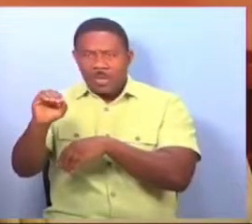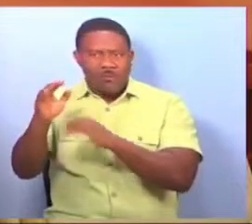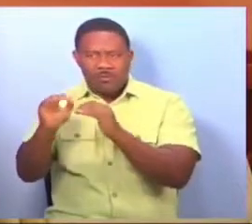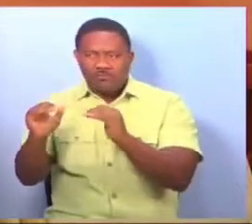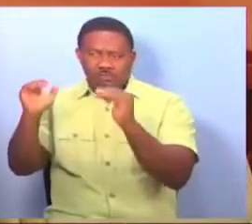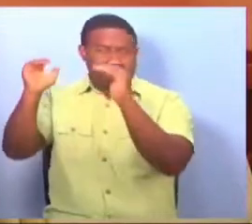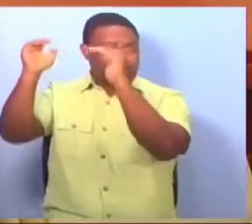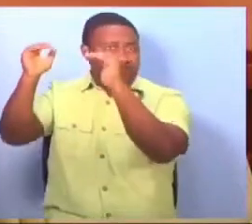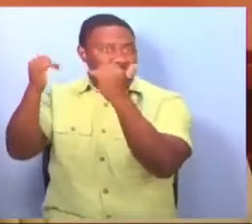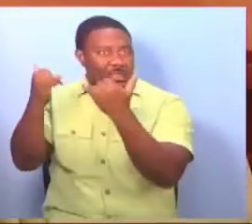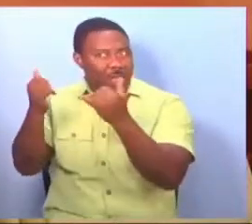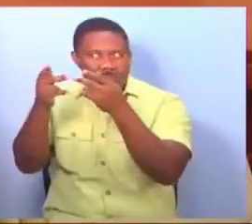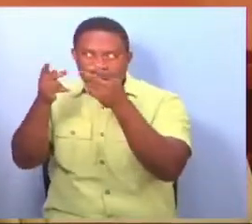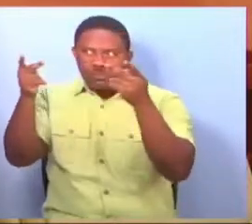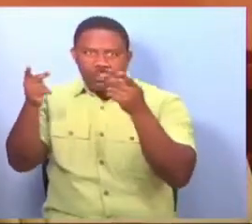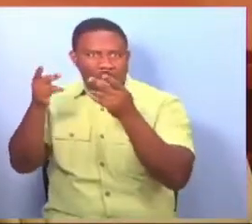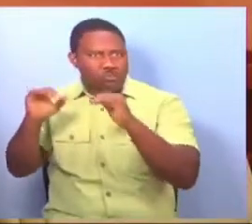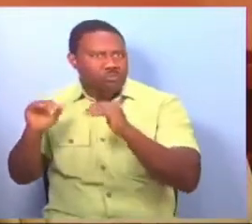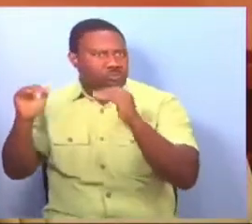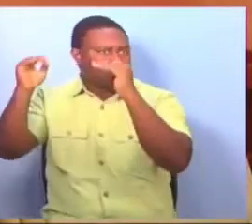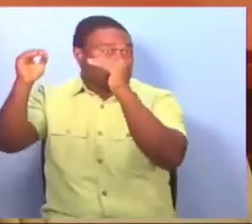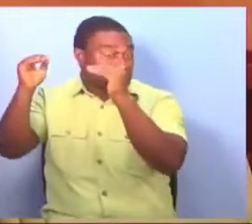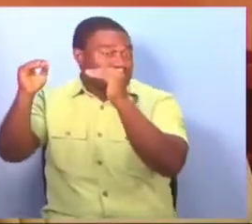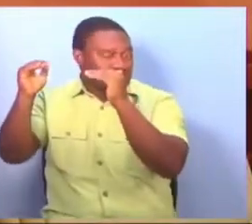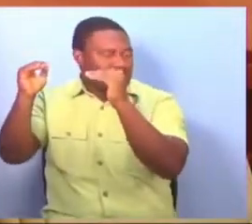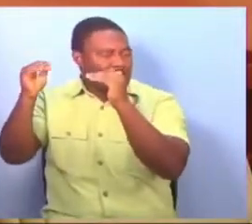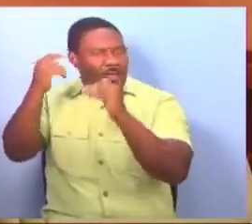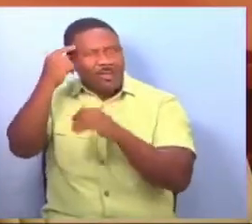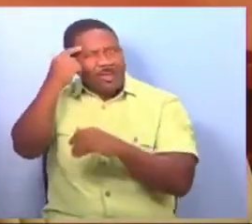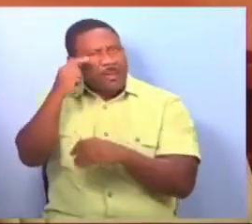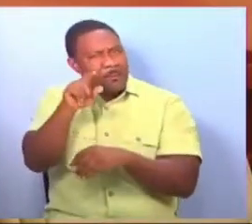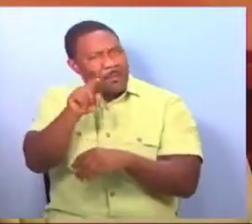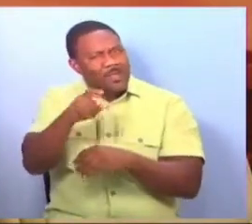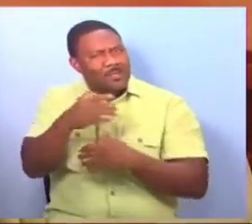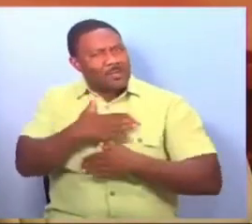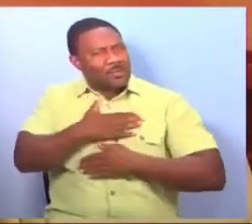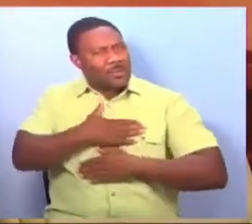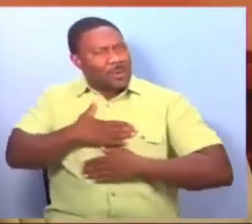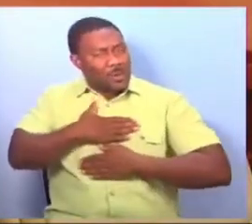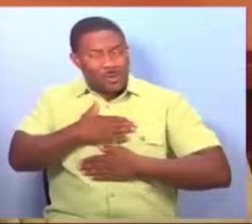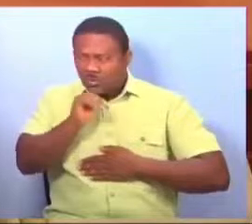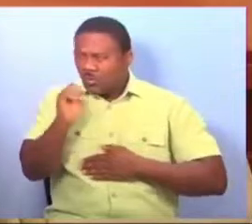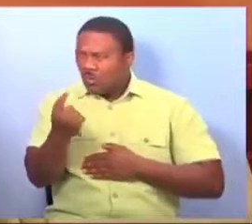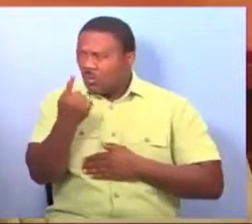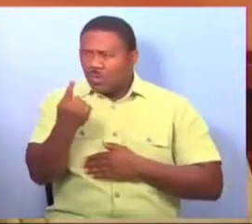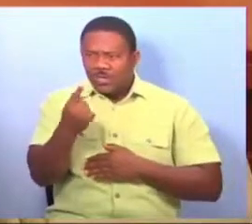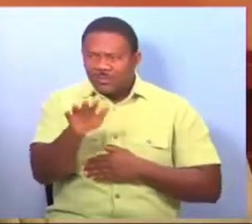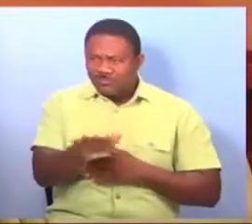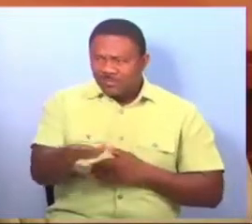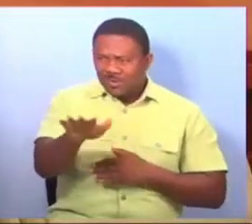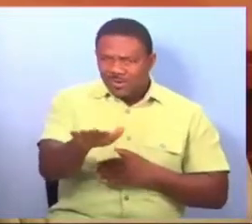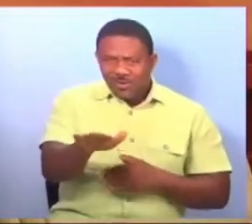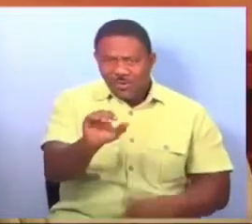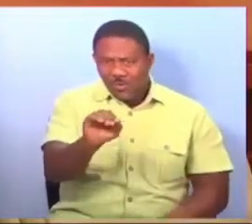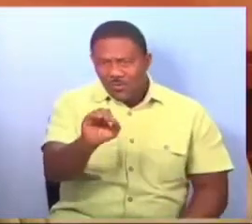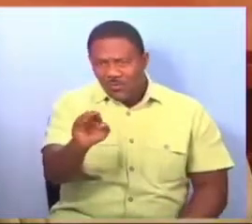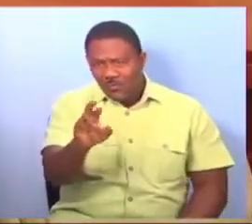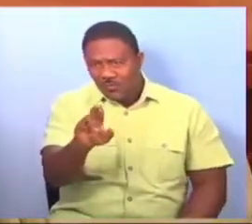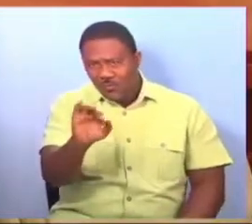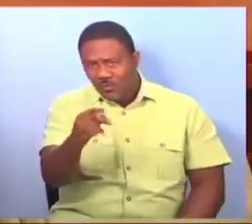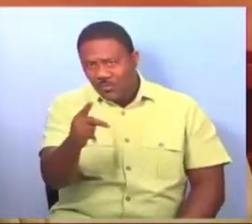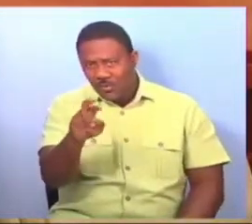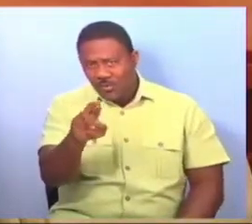tremendous concern to everybody, and I guess not only the people of Oforikrum constituency, but